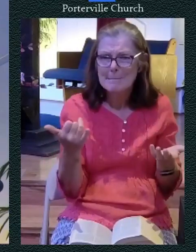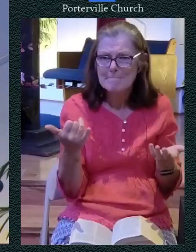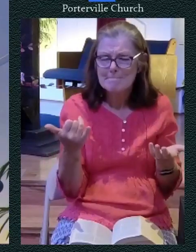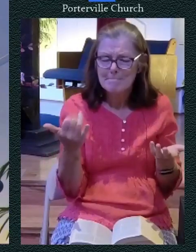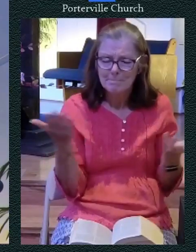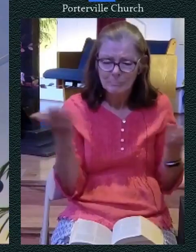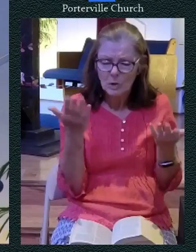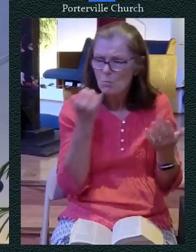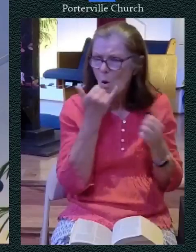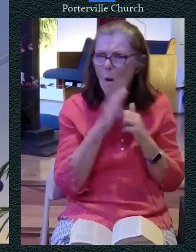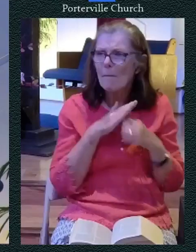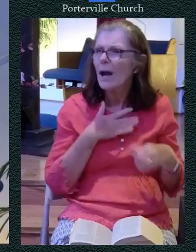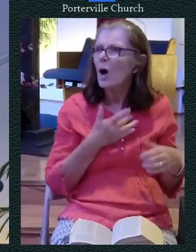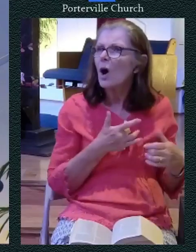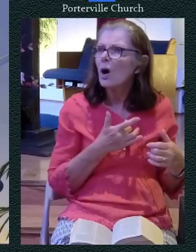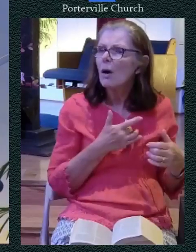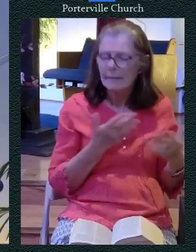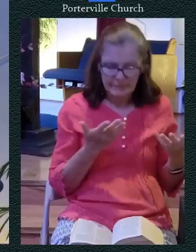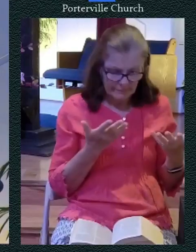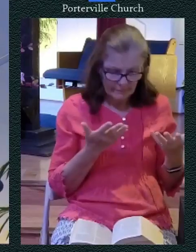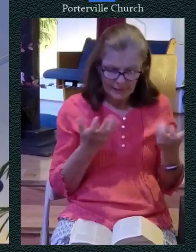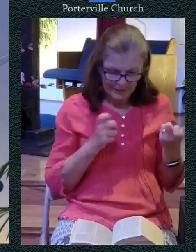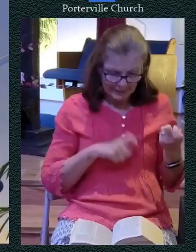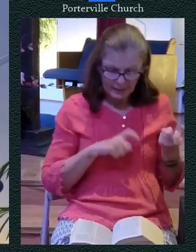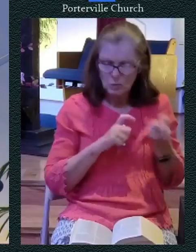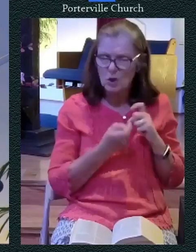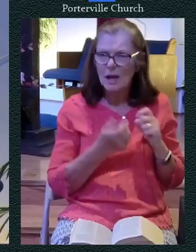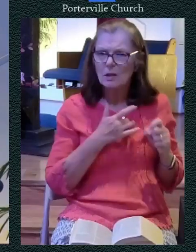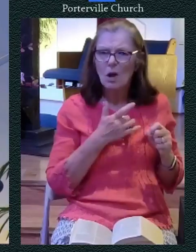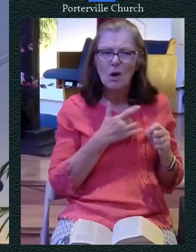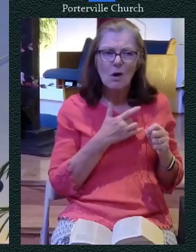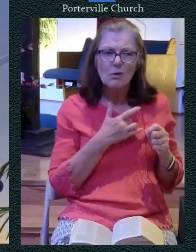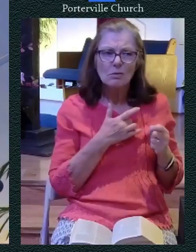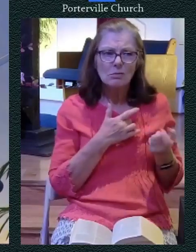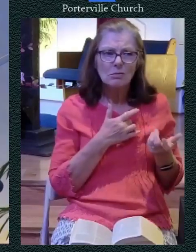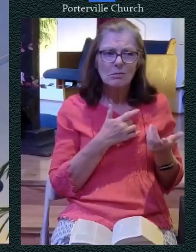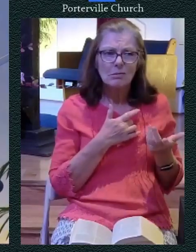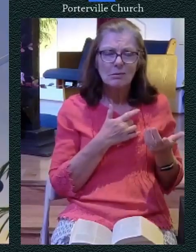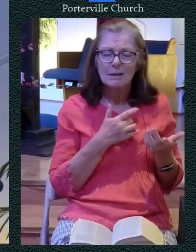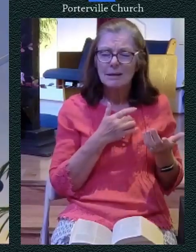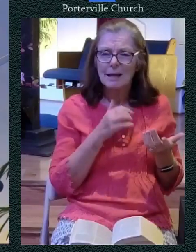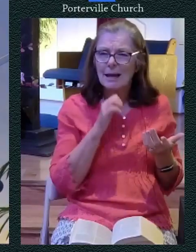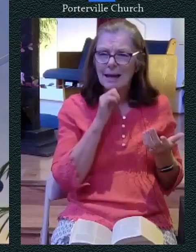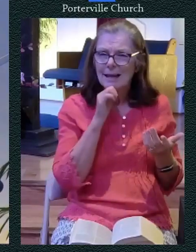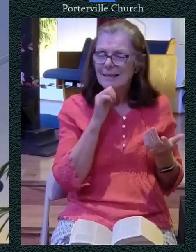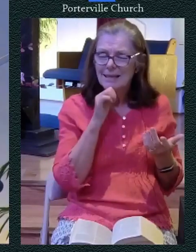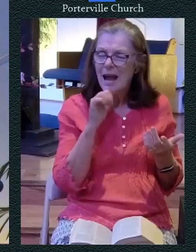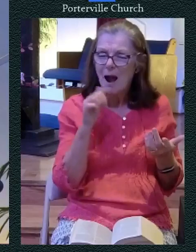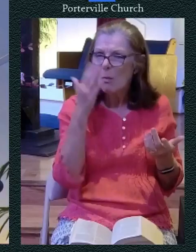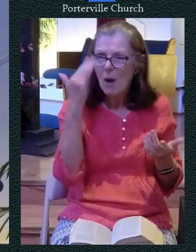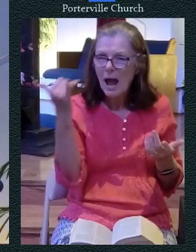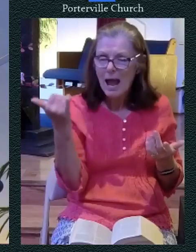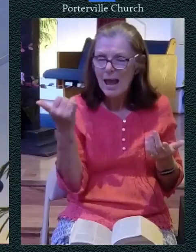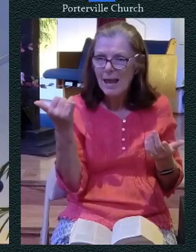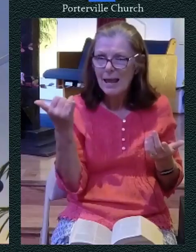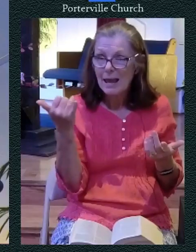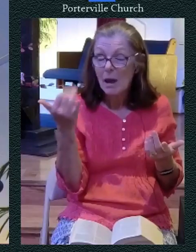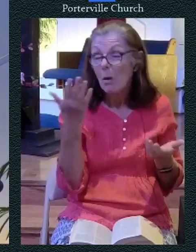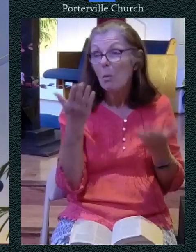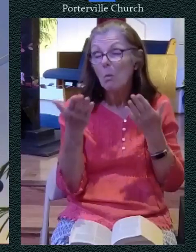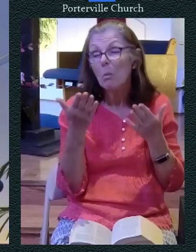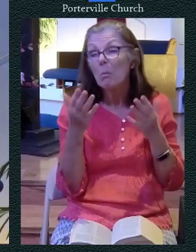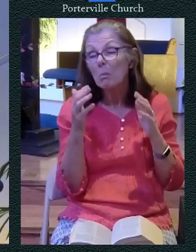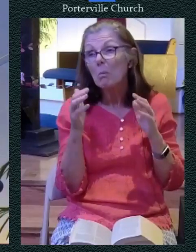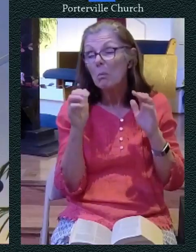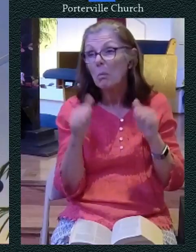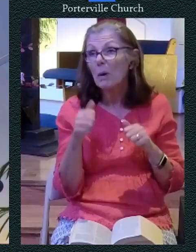changed, understanding of not necessarily the why. That's the question we tend to ask. Why? Why should I